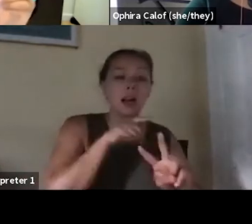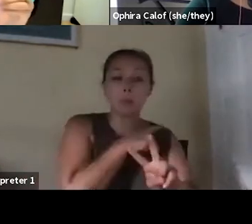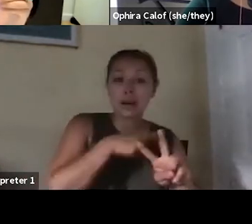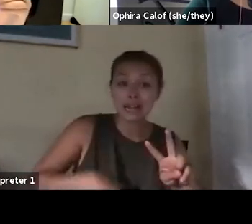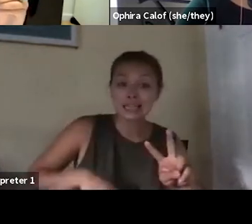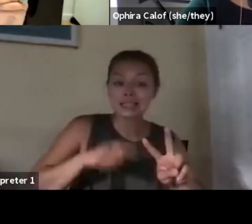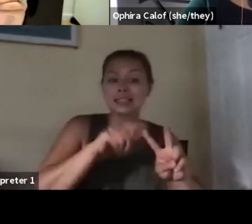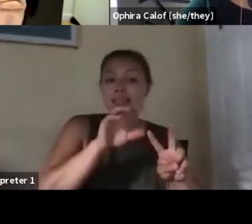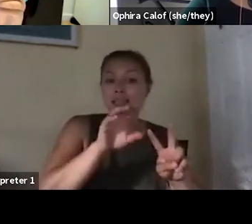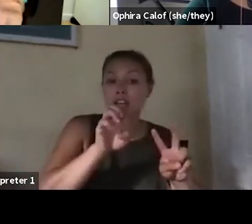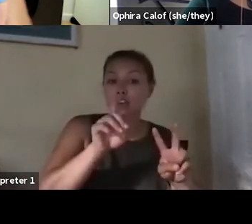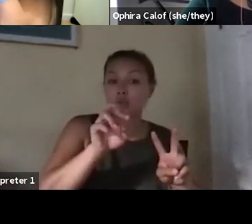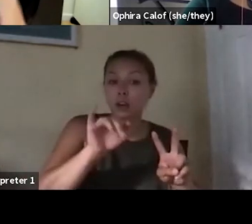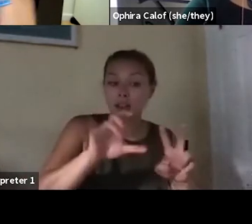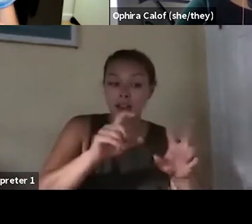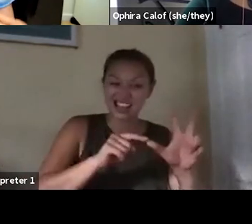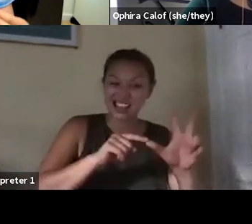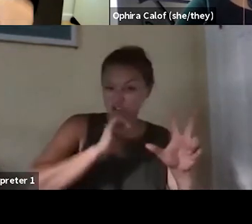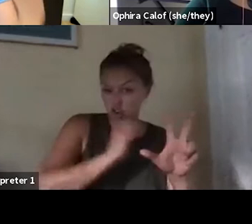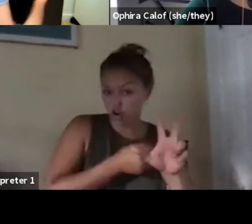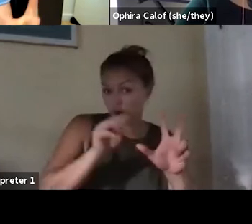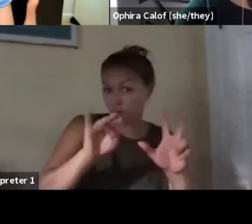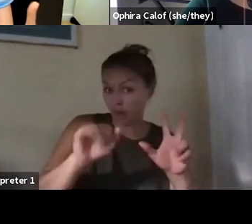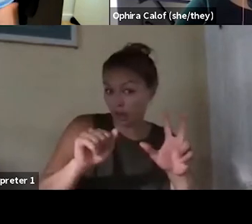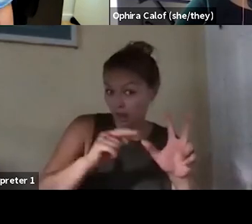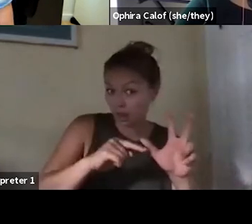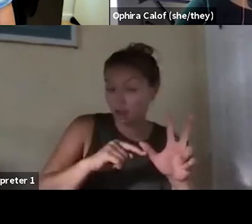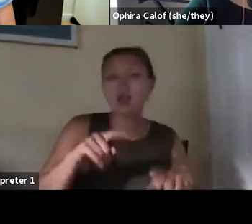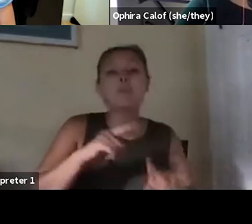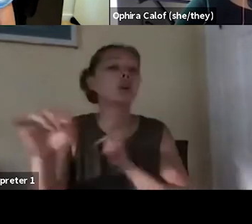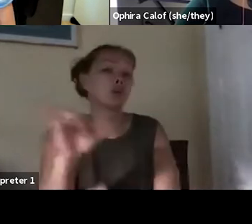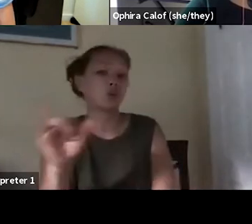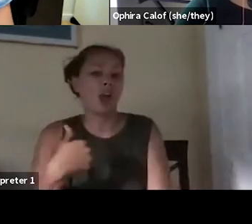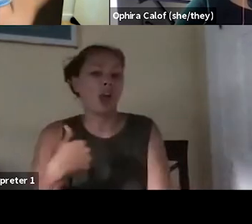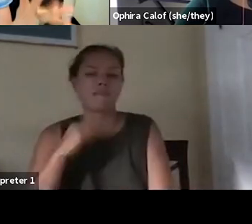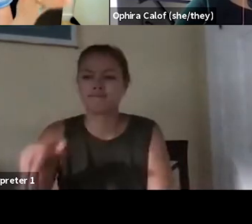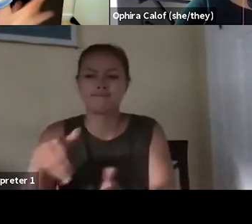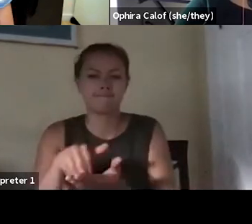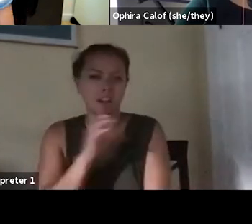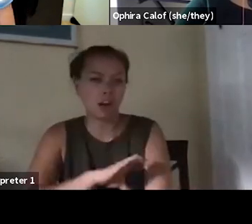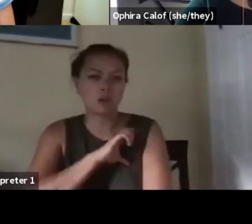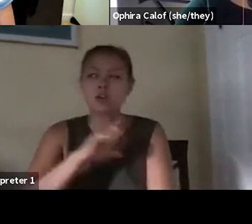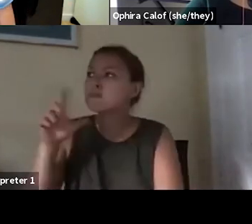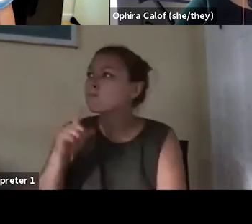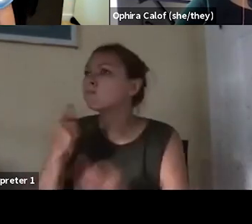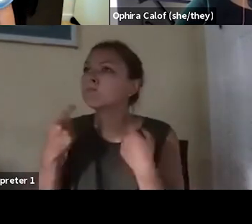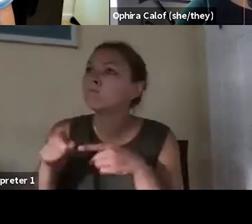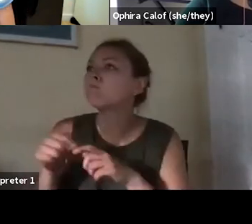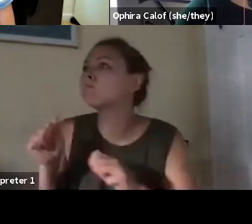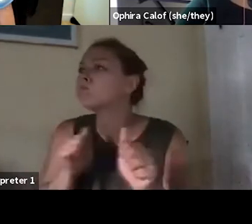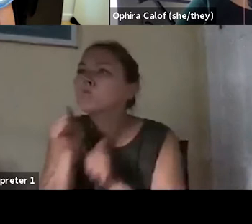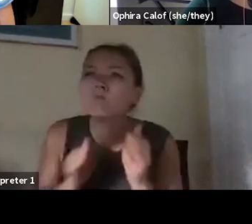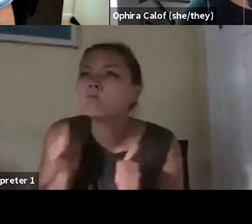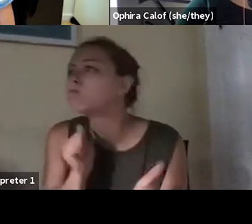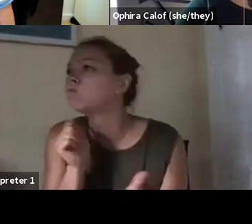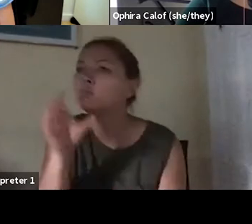have a protagonist, which is going on these adventures, and we're learning from him. So that is a fantastic role model, and we thought